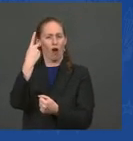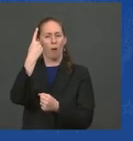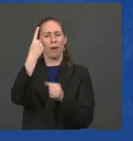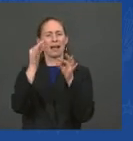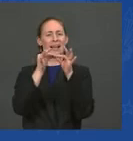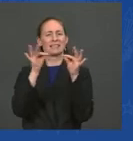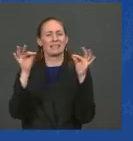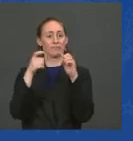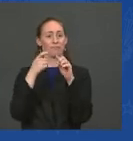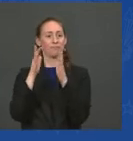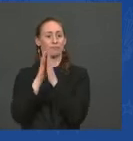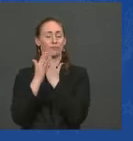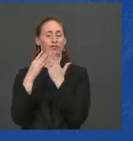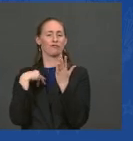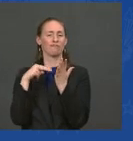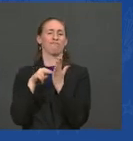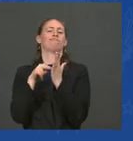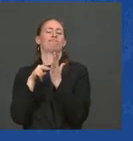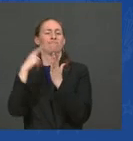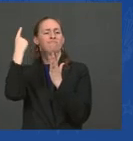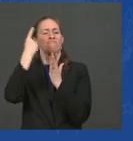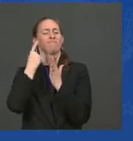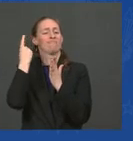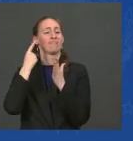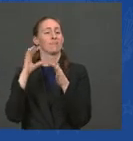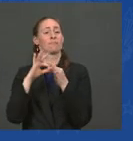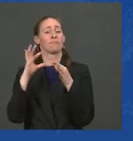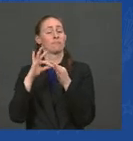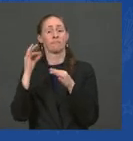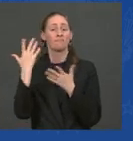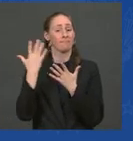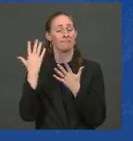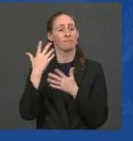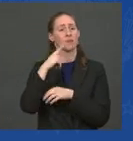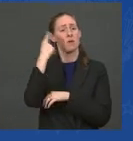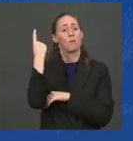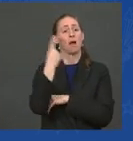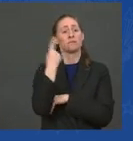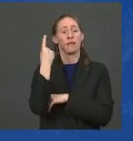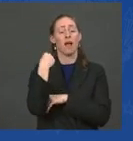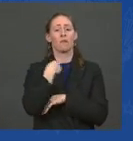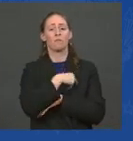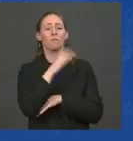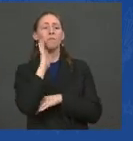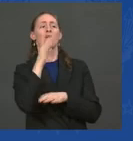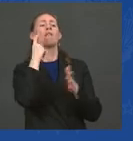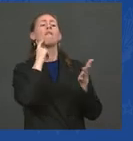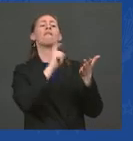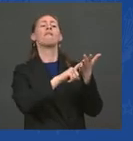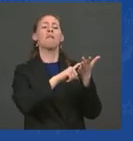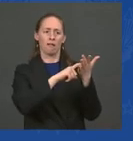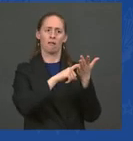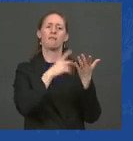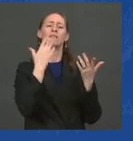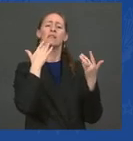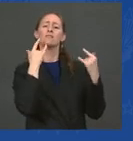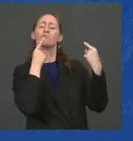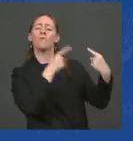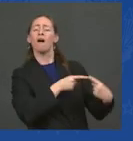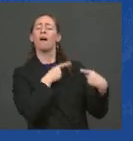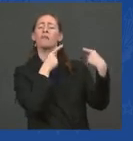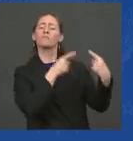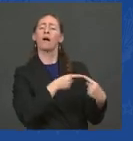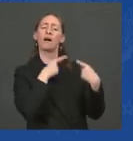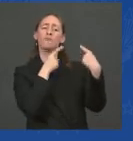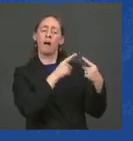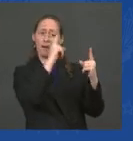wrote, will be recognized as a great landmark in the struggle of mankind for peace. Never before has such a record been